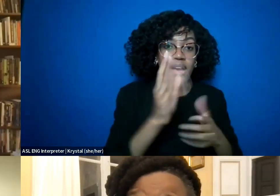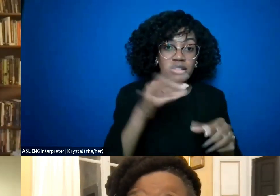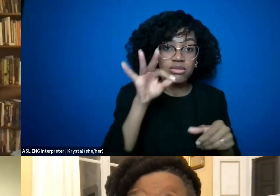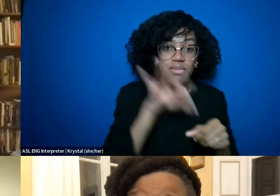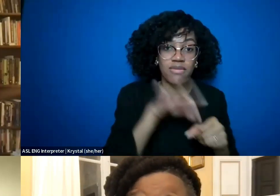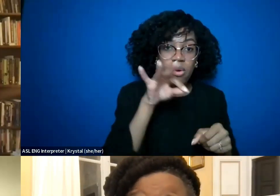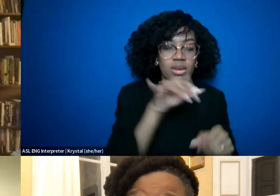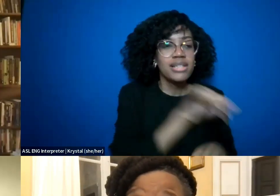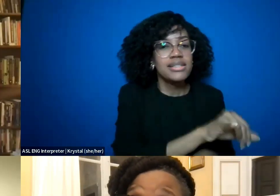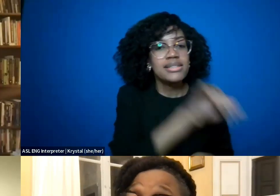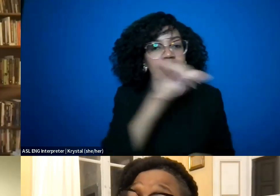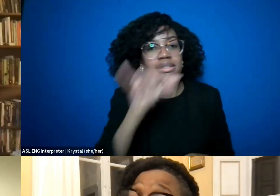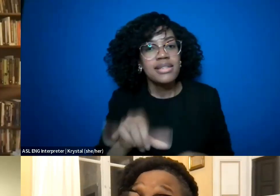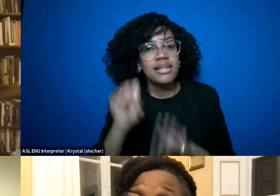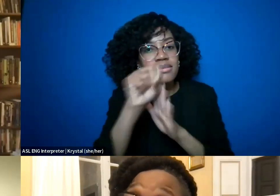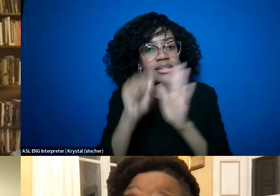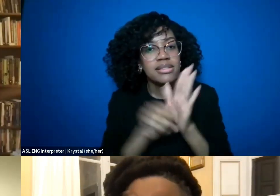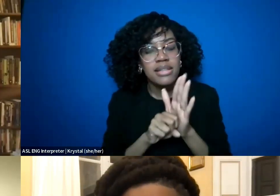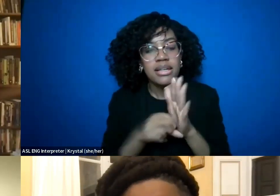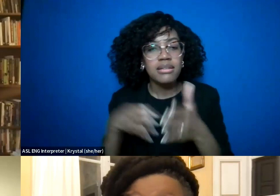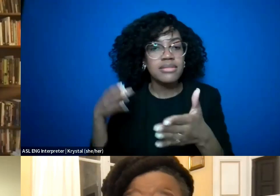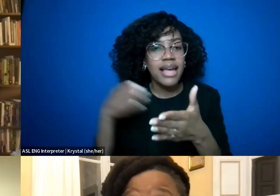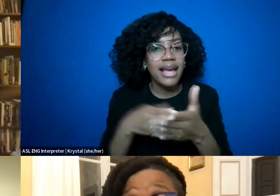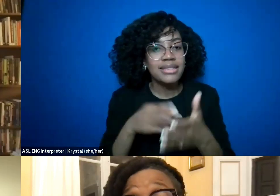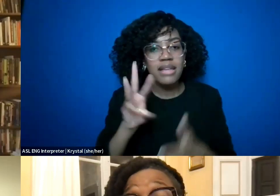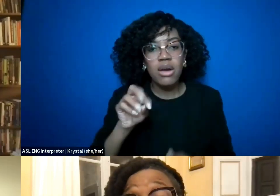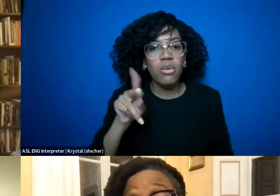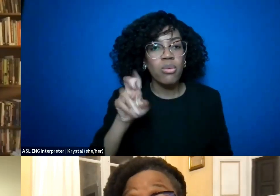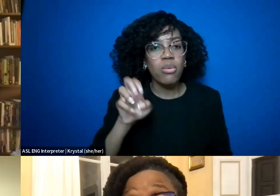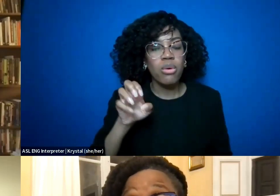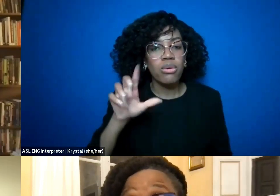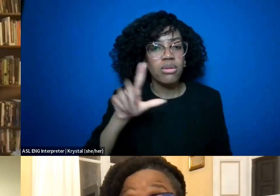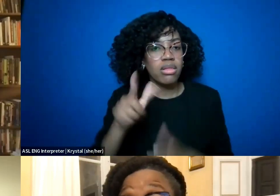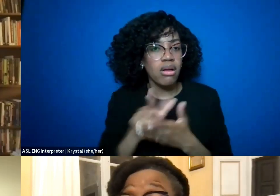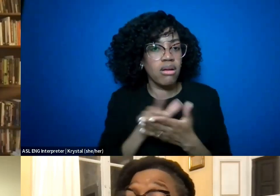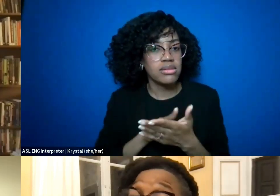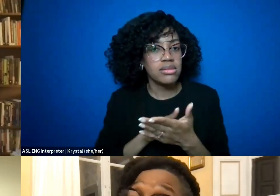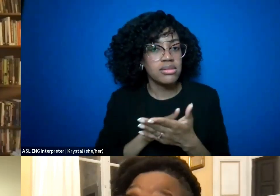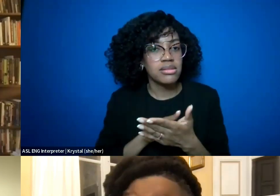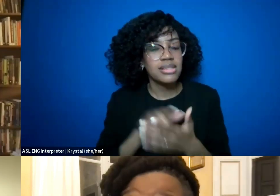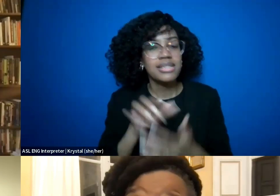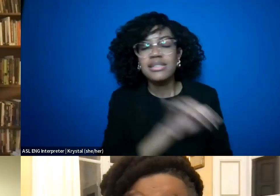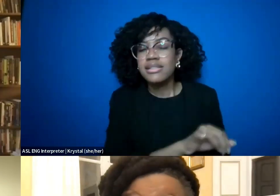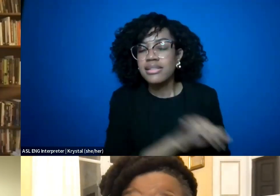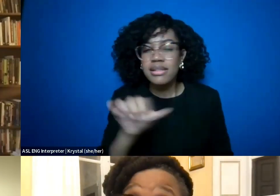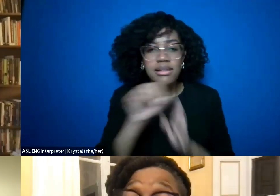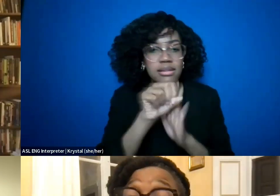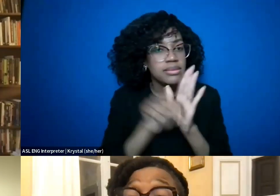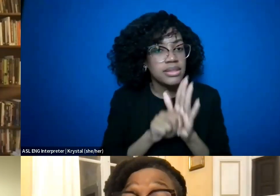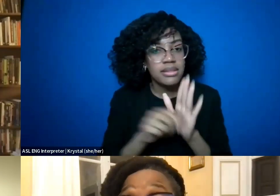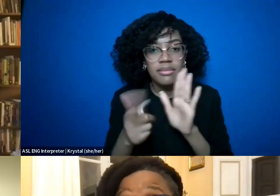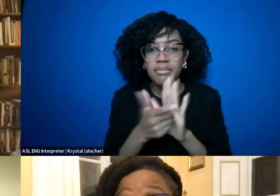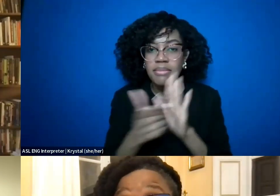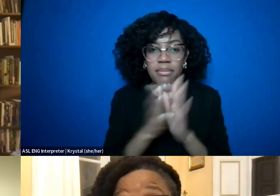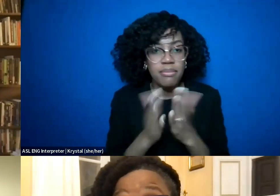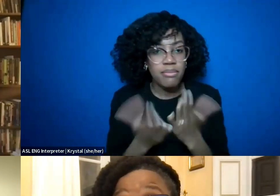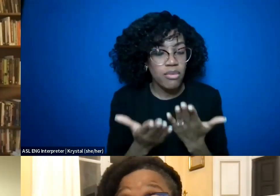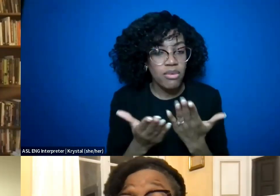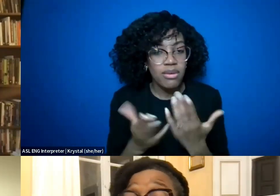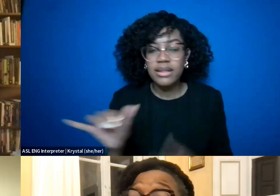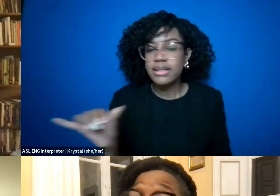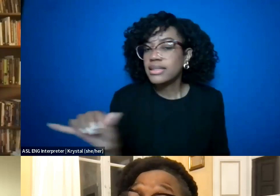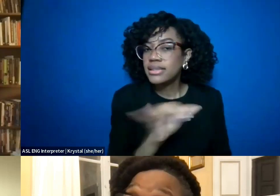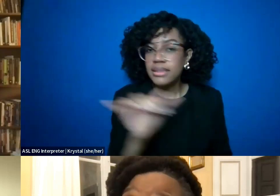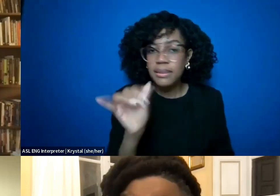behind anti-woke laws. They're the same states that are banning the books. They're the same people who are banning the right